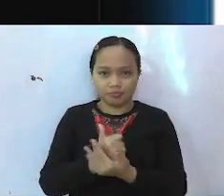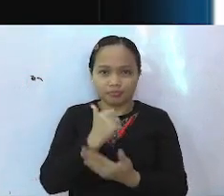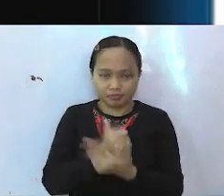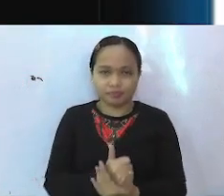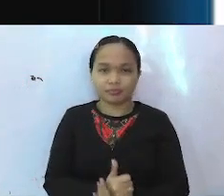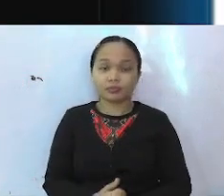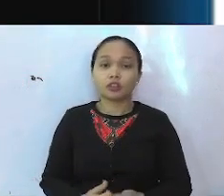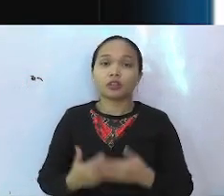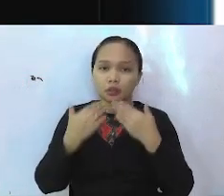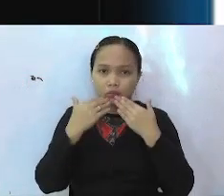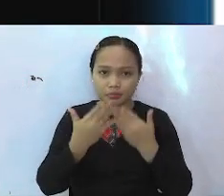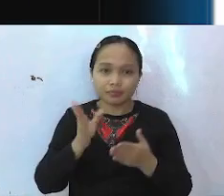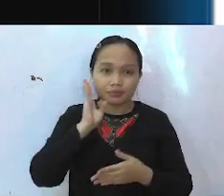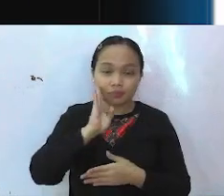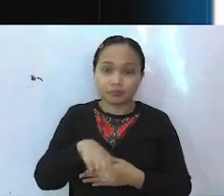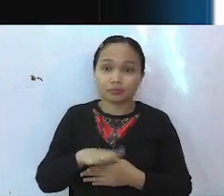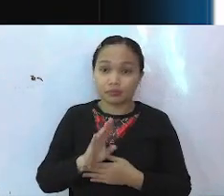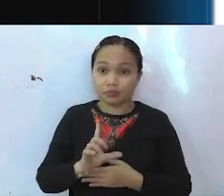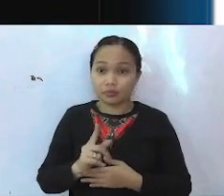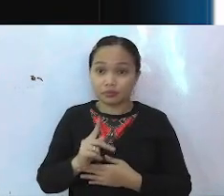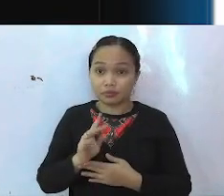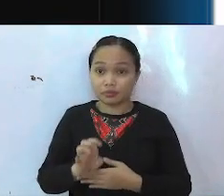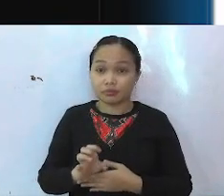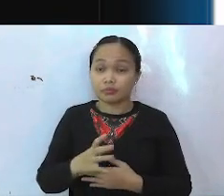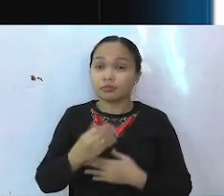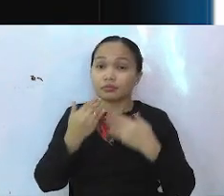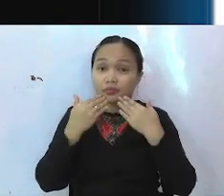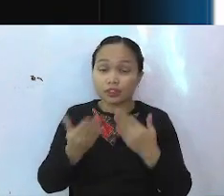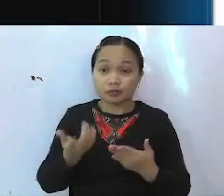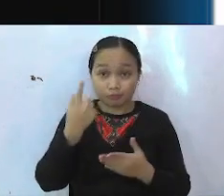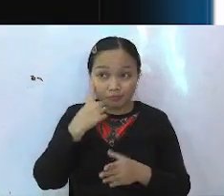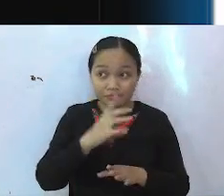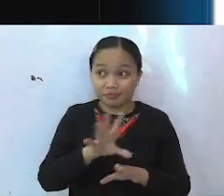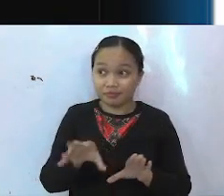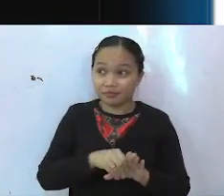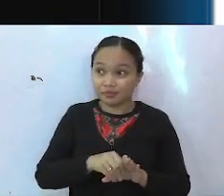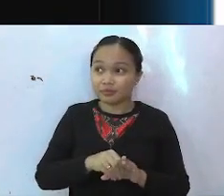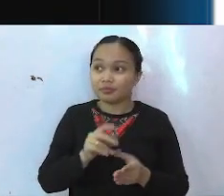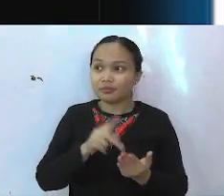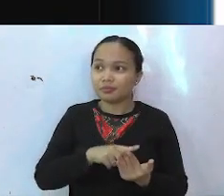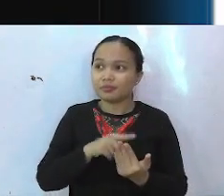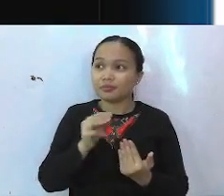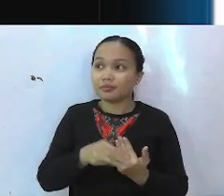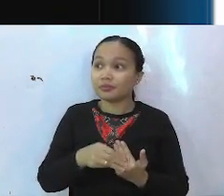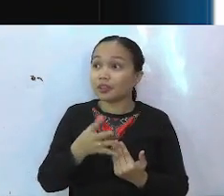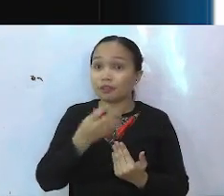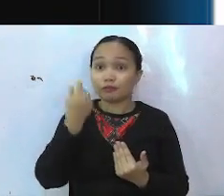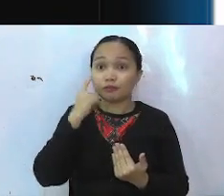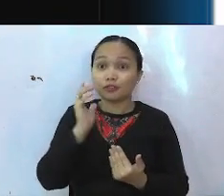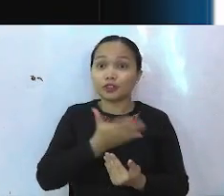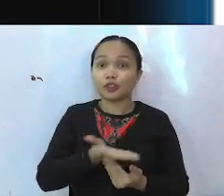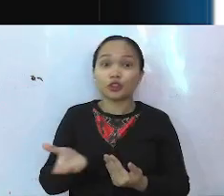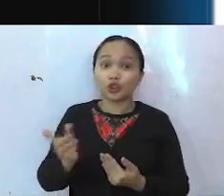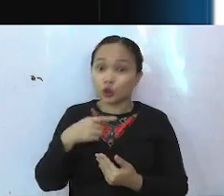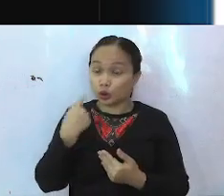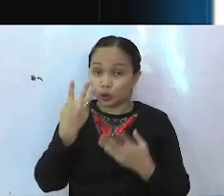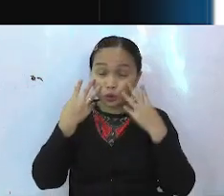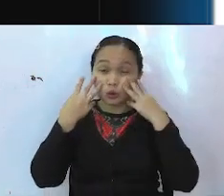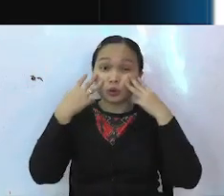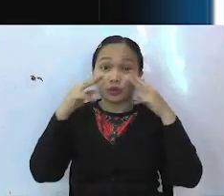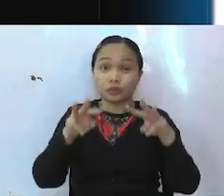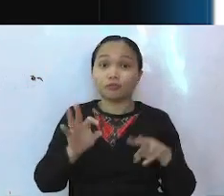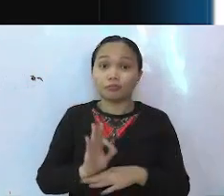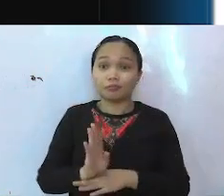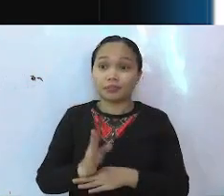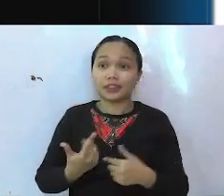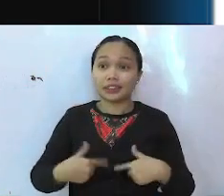can't thank you, Brother Blake and Brother Spencer. Thank you for joining us in this program. And for those of you who are watching the Facebook Live and the